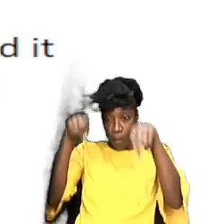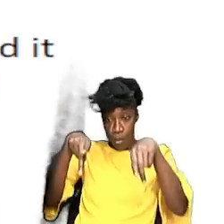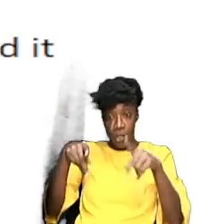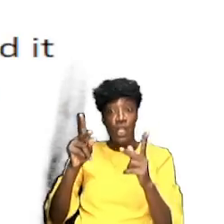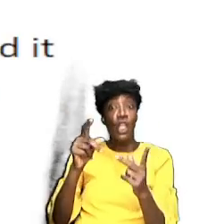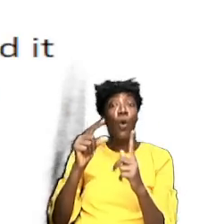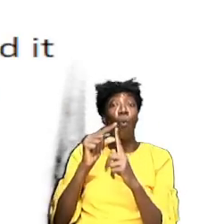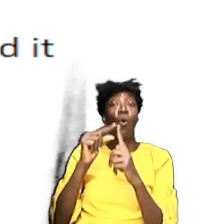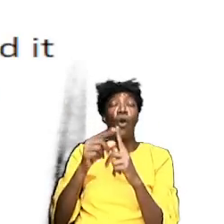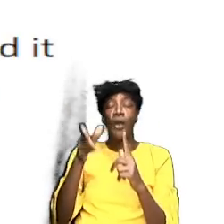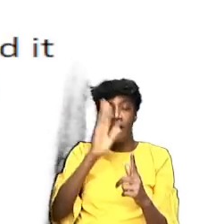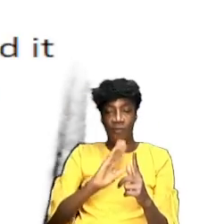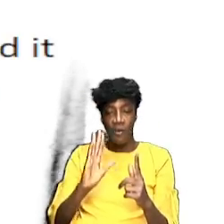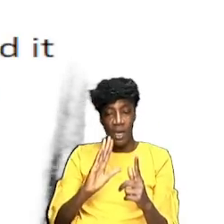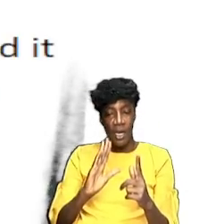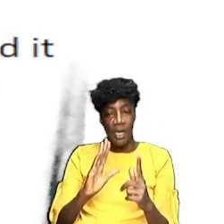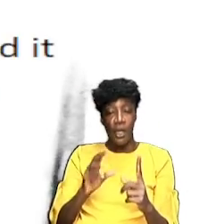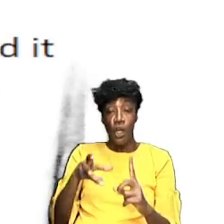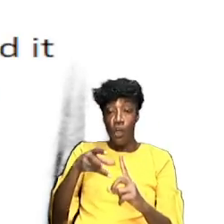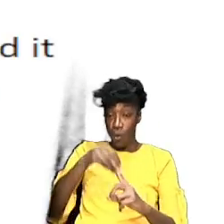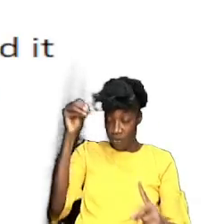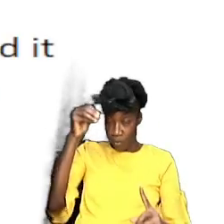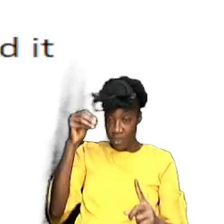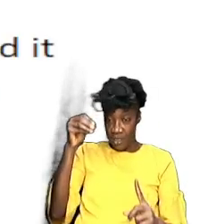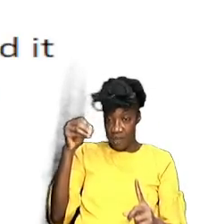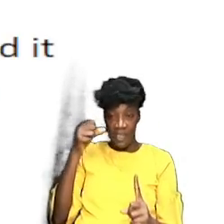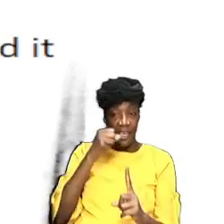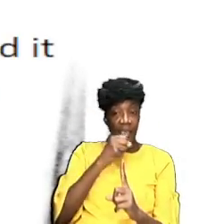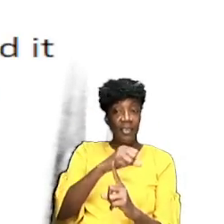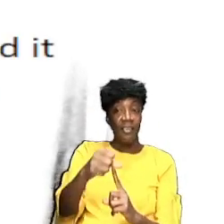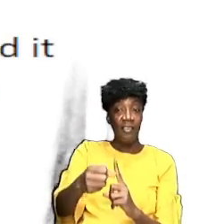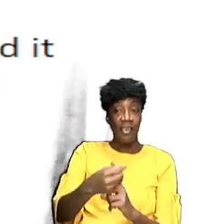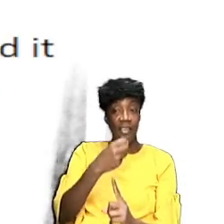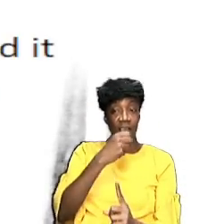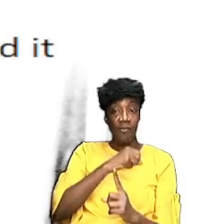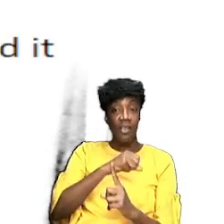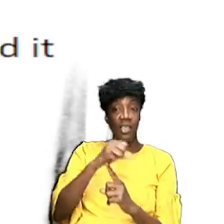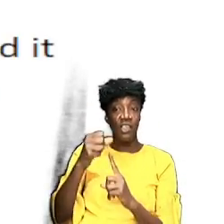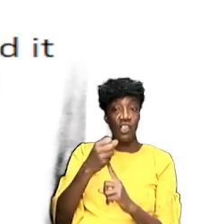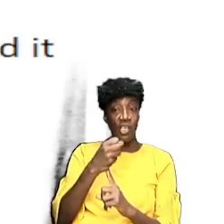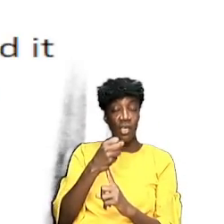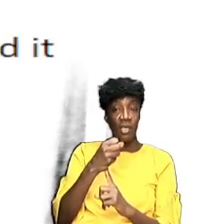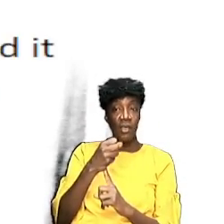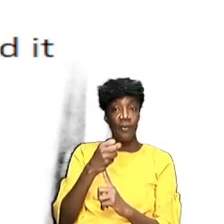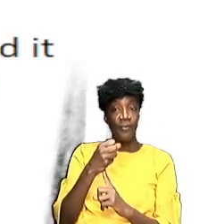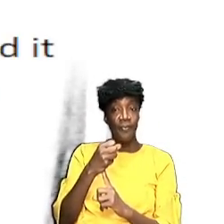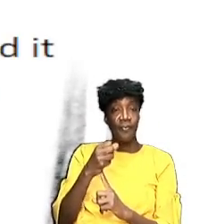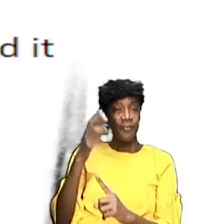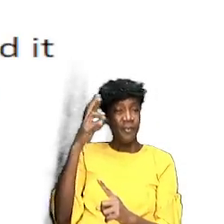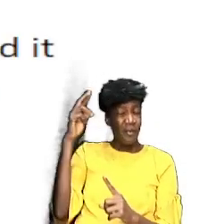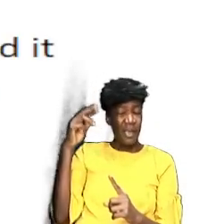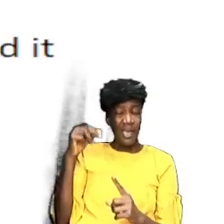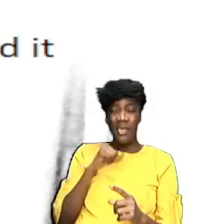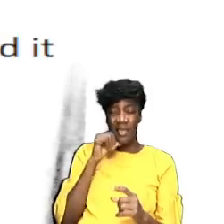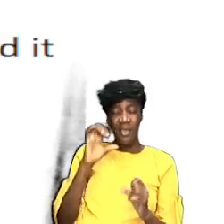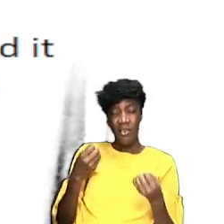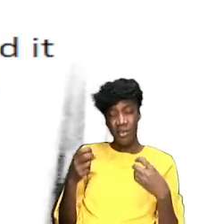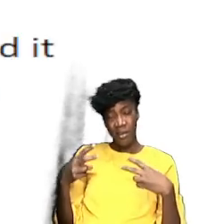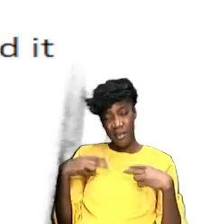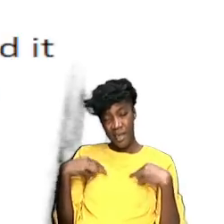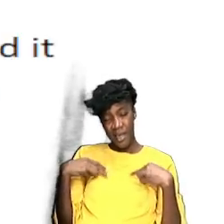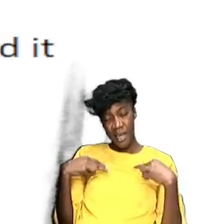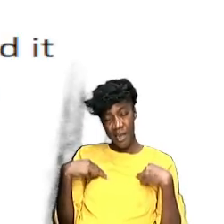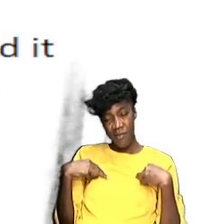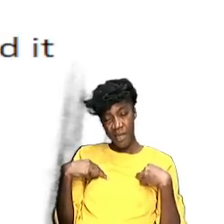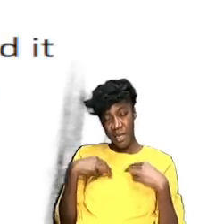God to our specific situation, we realize that, okay, it's not just having the